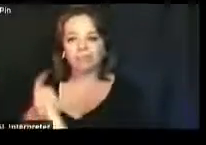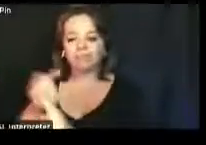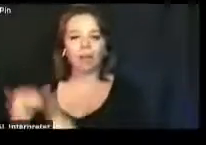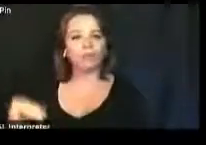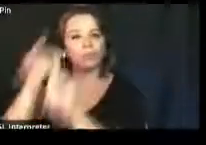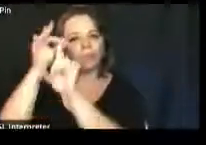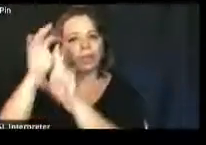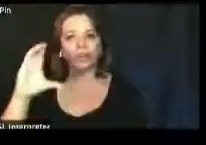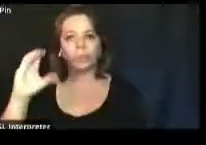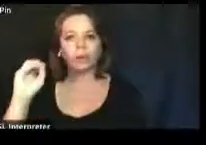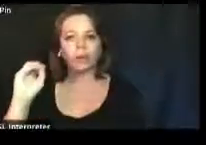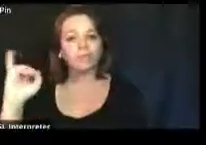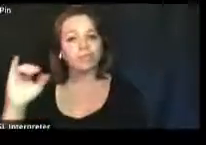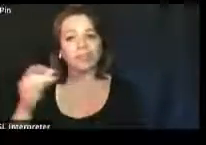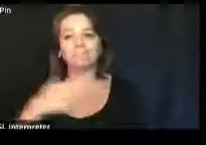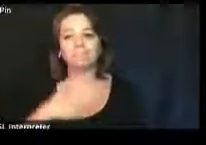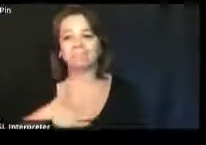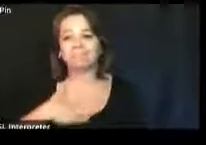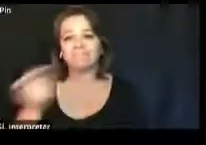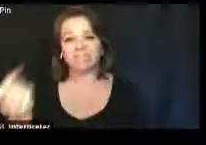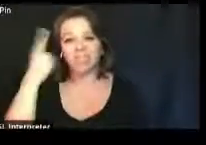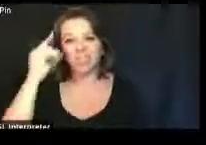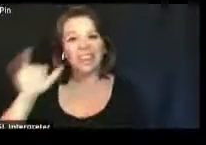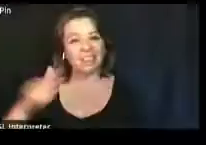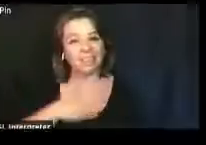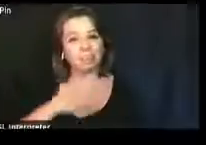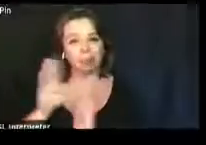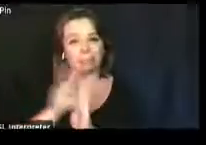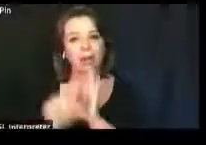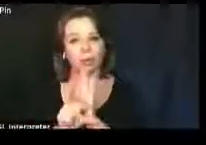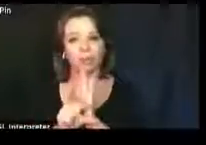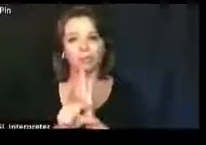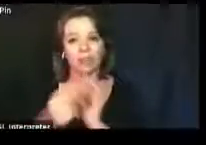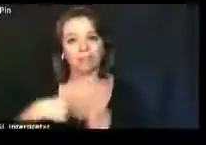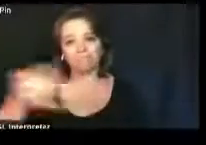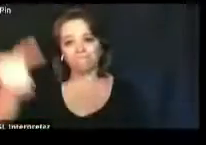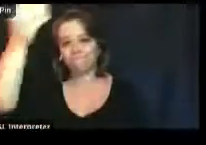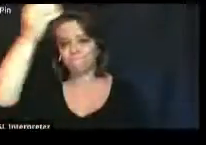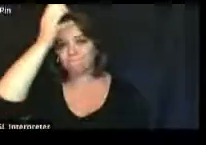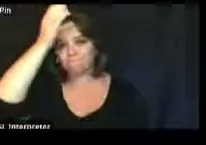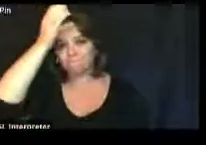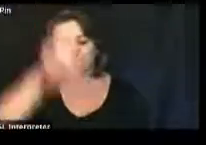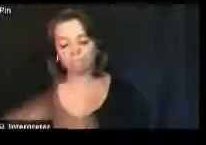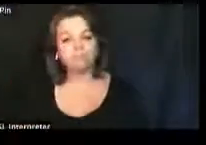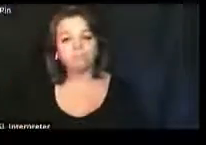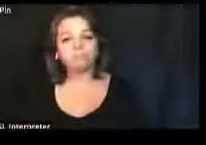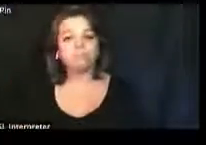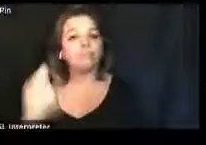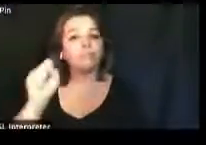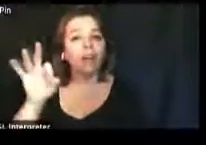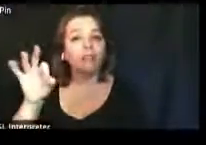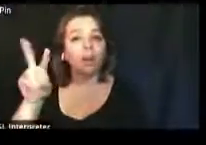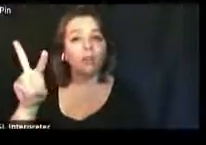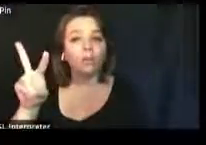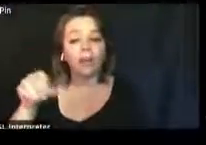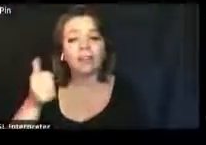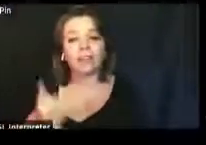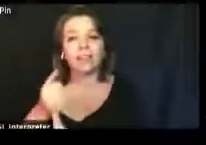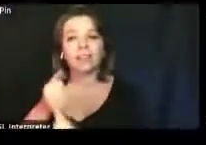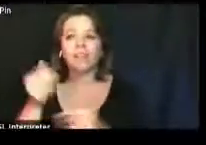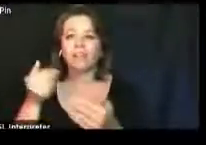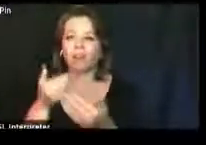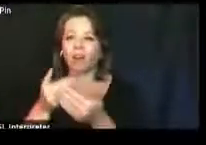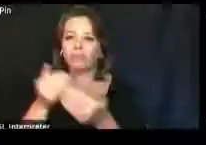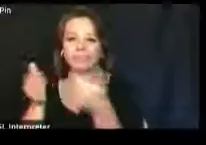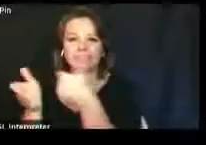interest, please understand that's my background. The San Fernando Valley is often juxtaposed against West Los